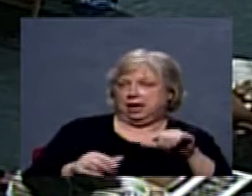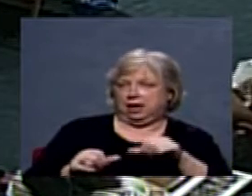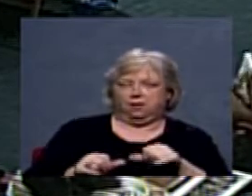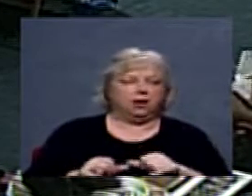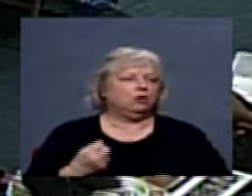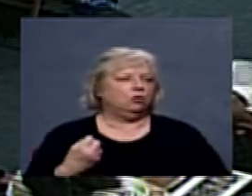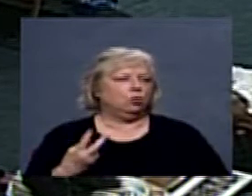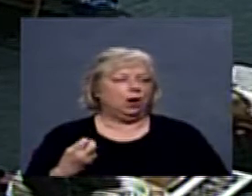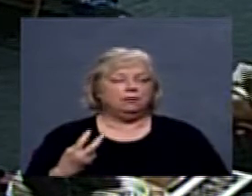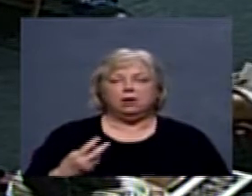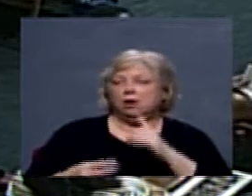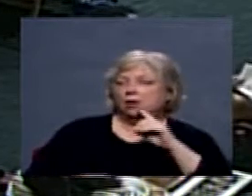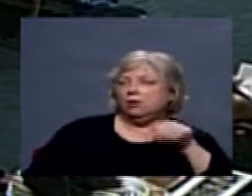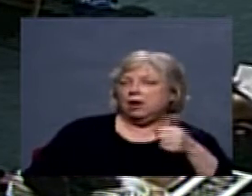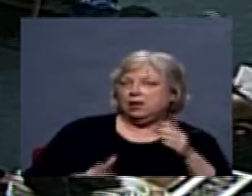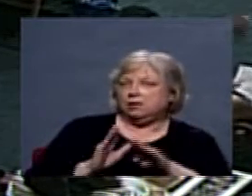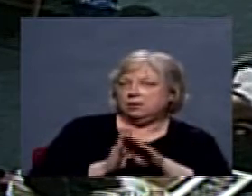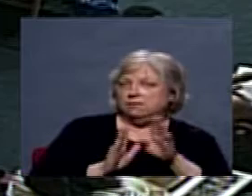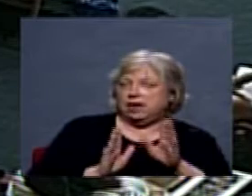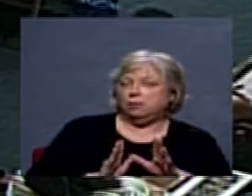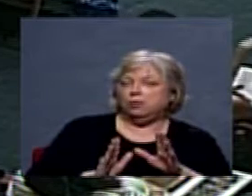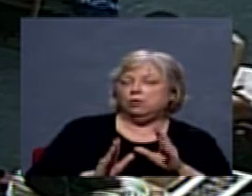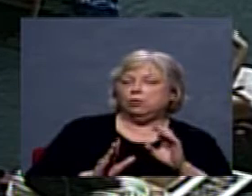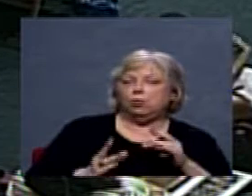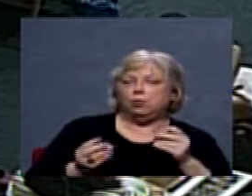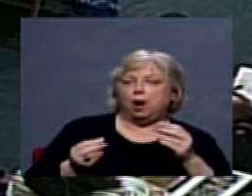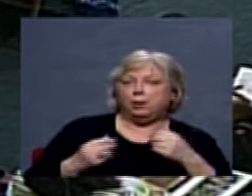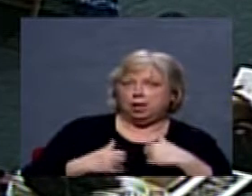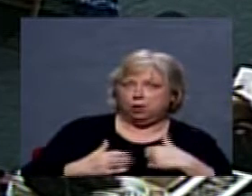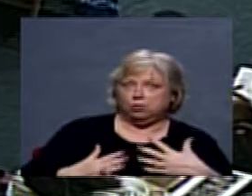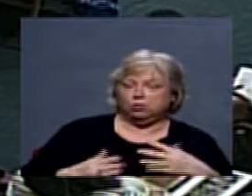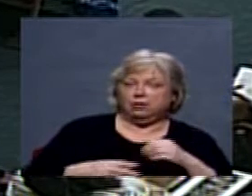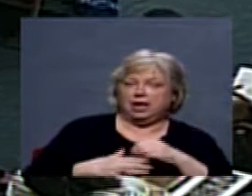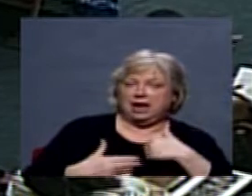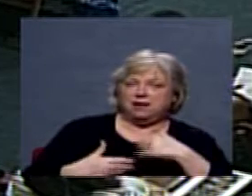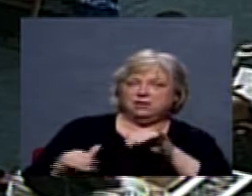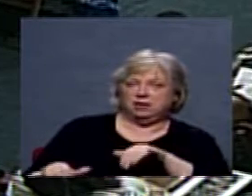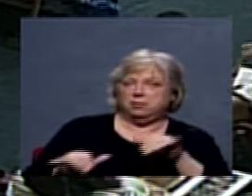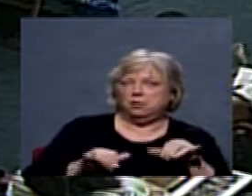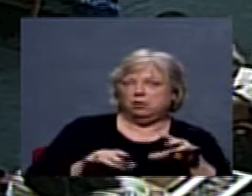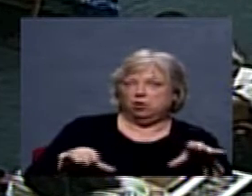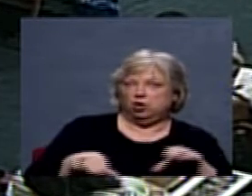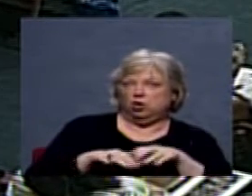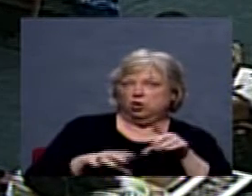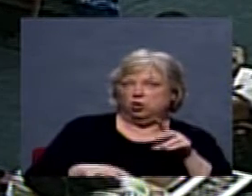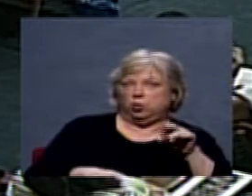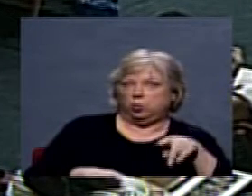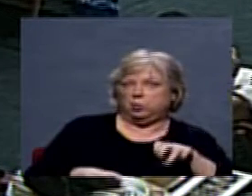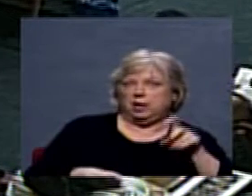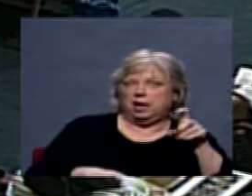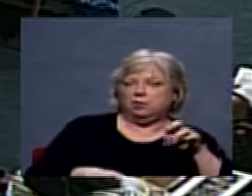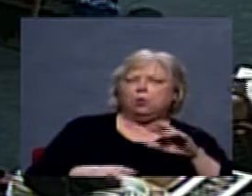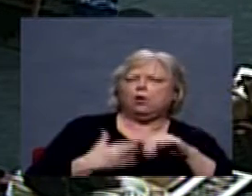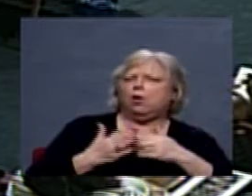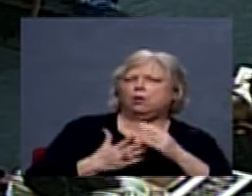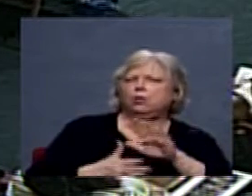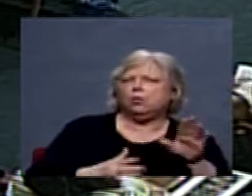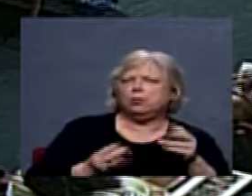12? Are there other developers or land or property owners in that area that have similar duplexes, or are they all your properties?